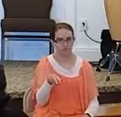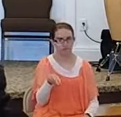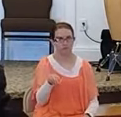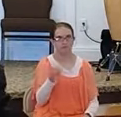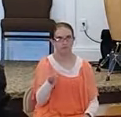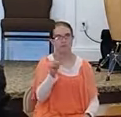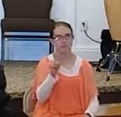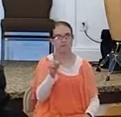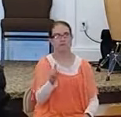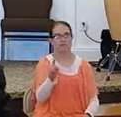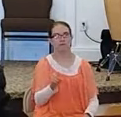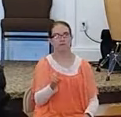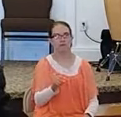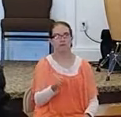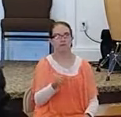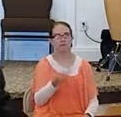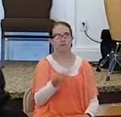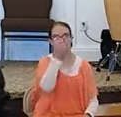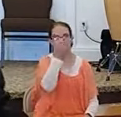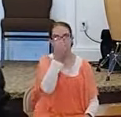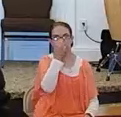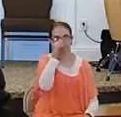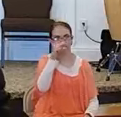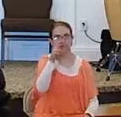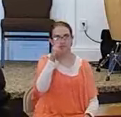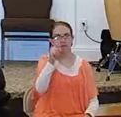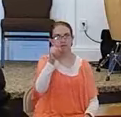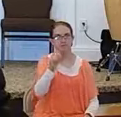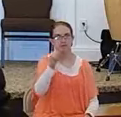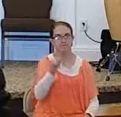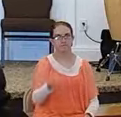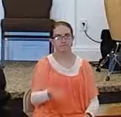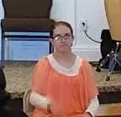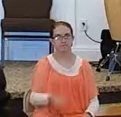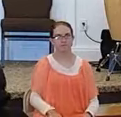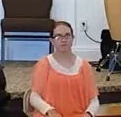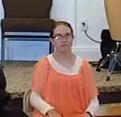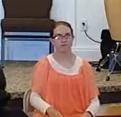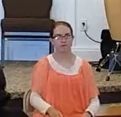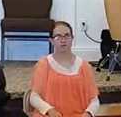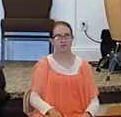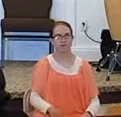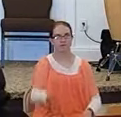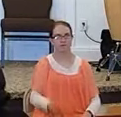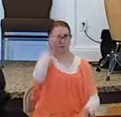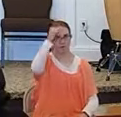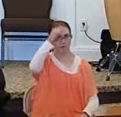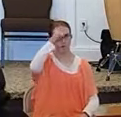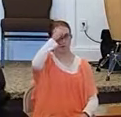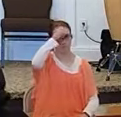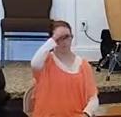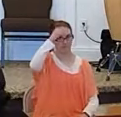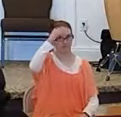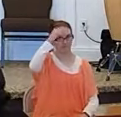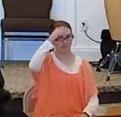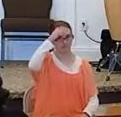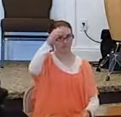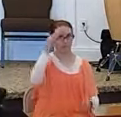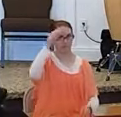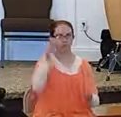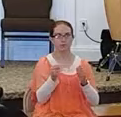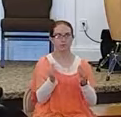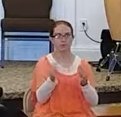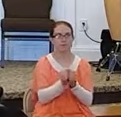You usually, you know, when a guest is in your house, especially one of high esteem, you anoint their head with oil. That was part of the custom.